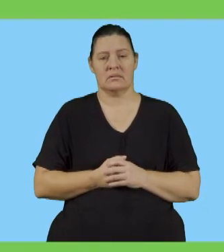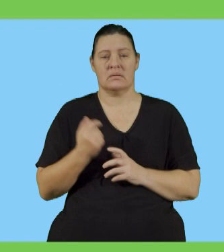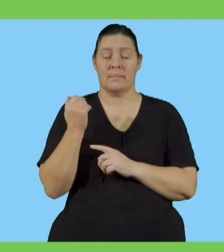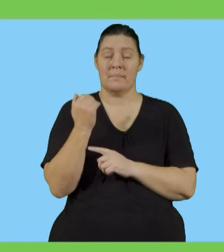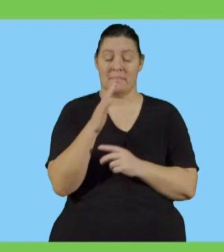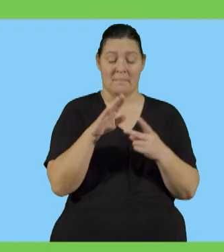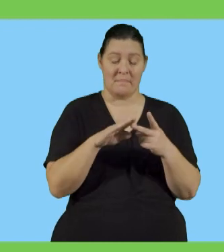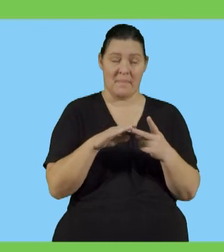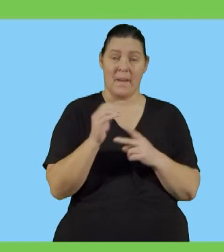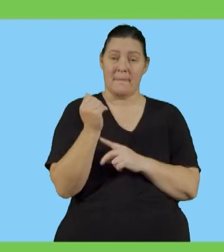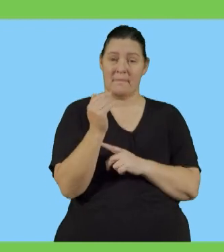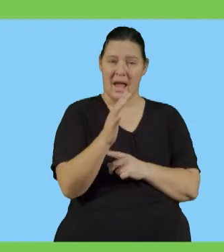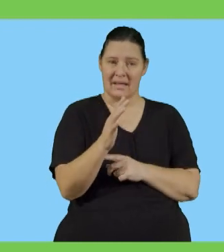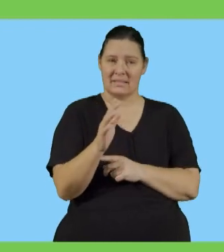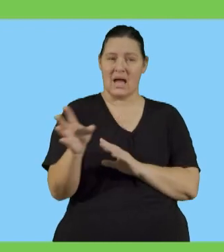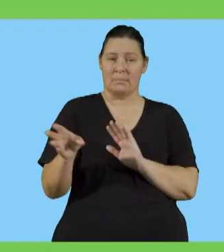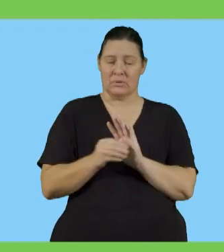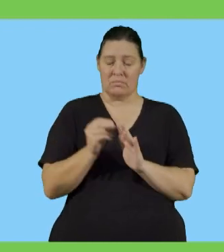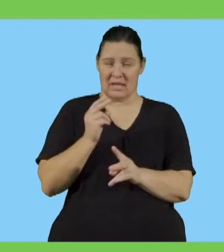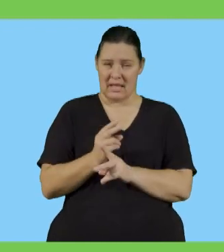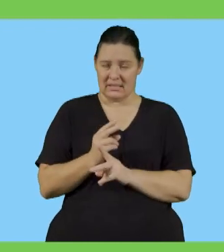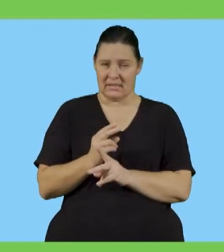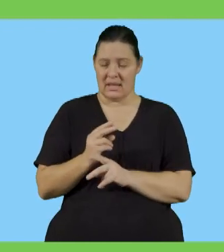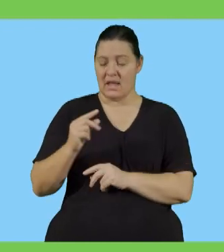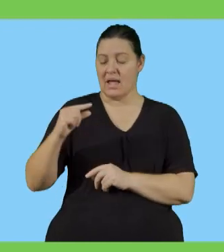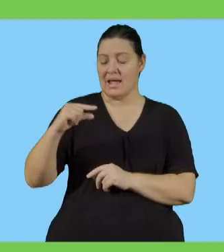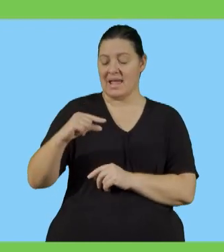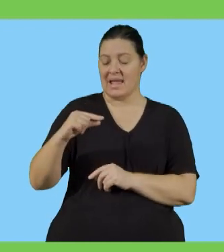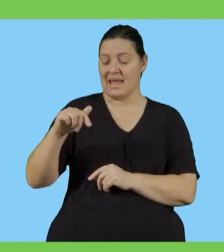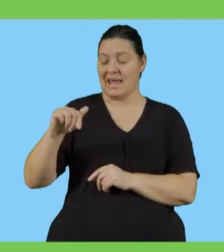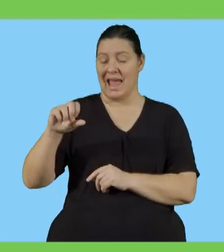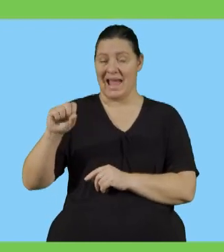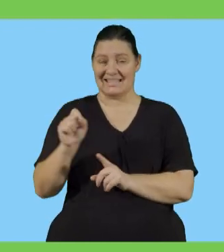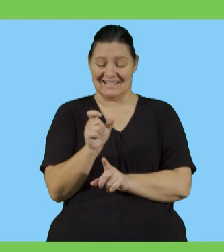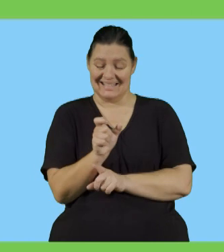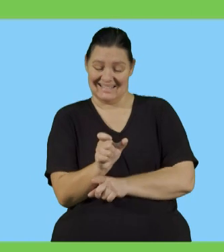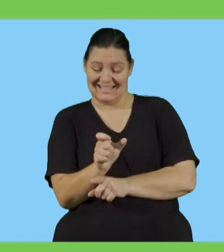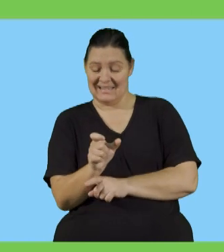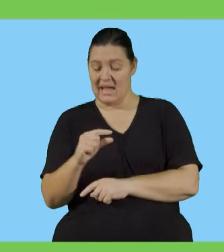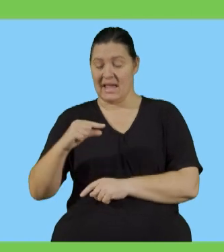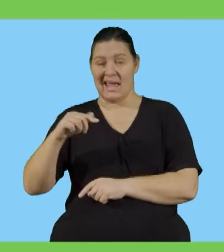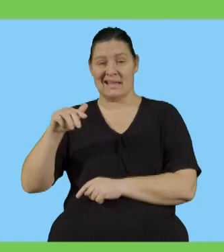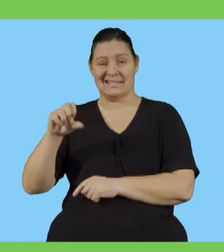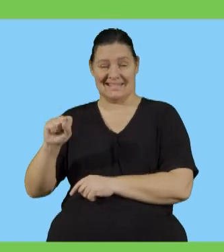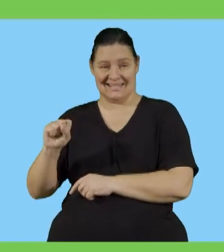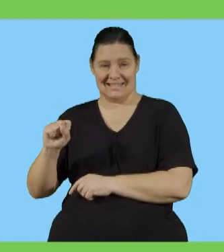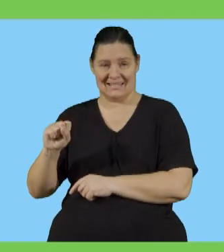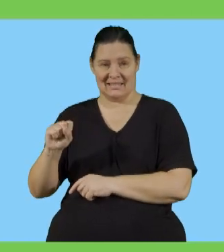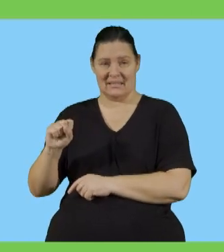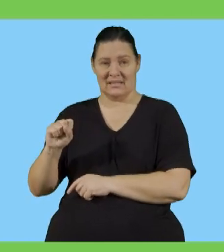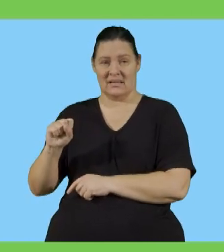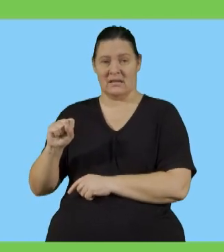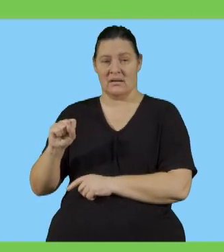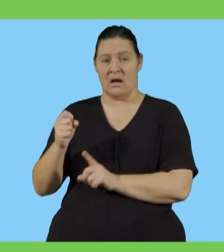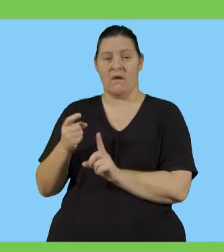the plant absorbs, again, blank space, but this time they give us a clue. They say the